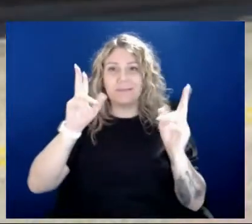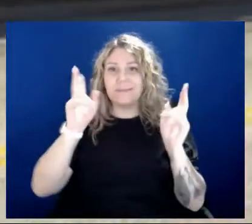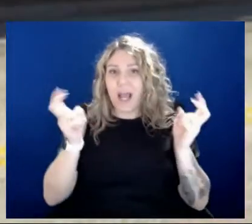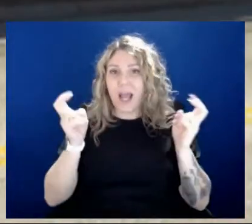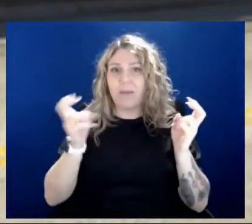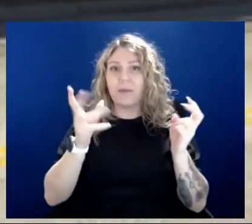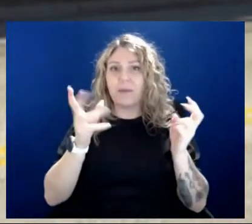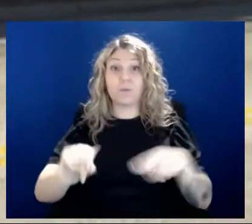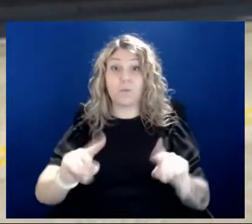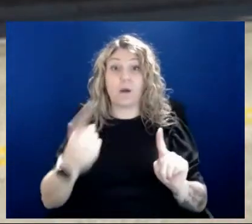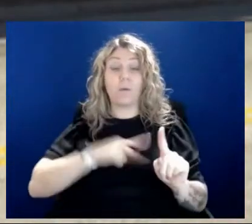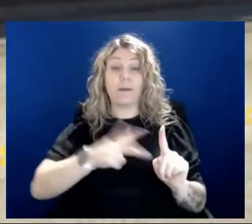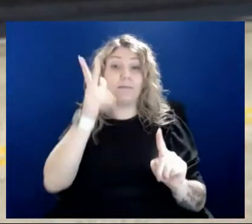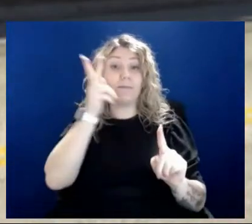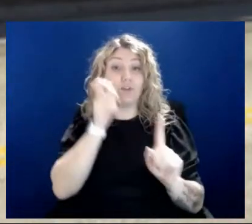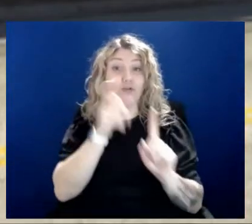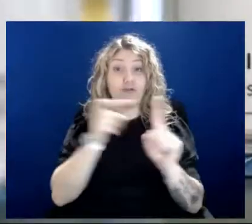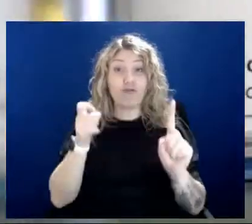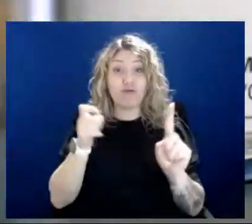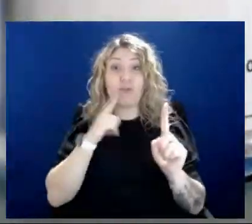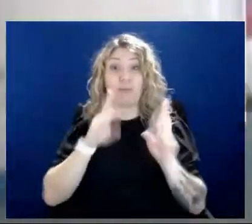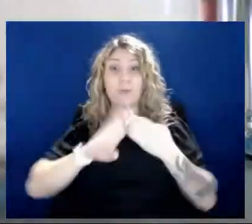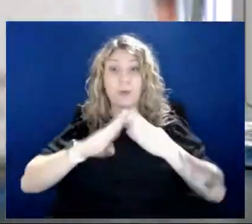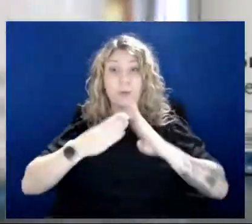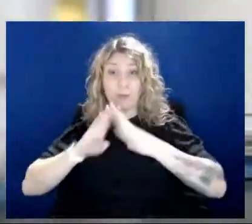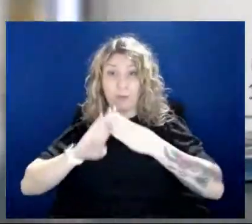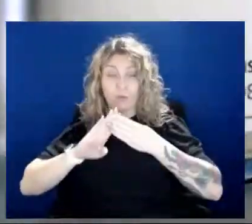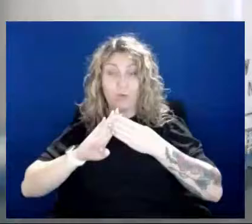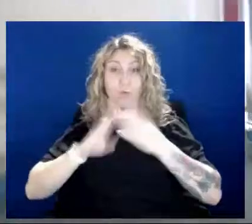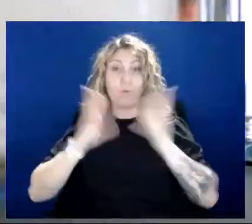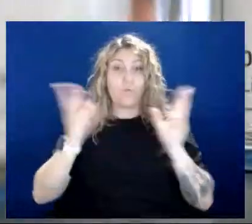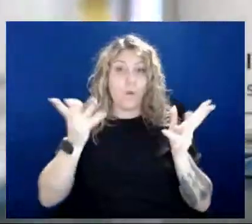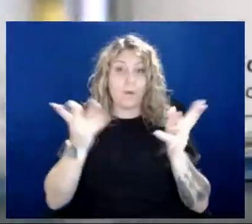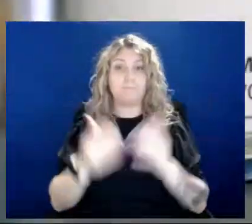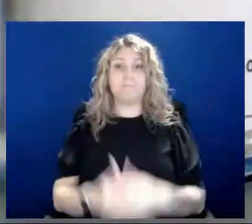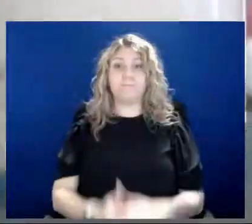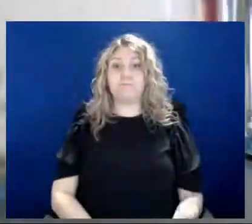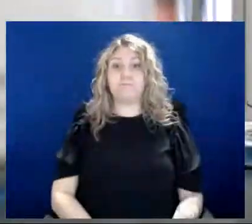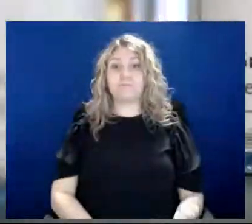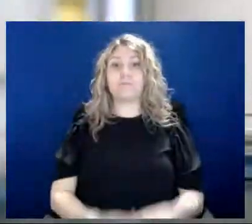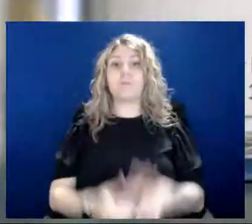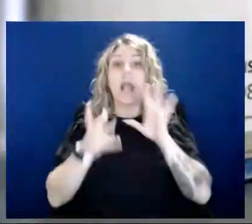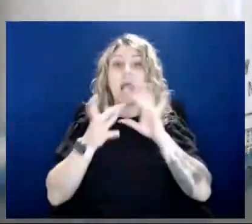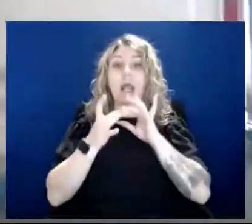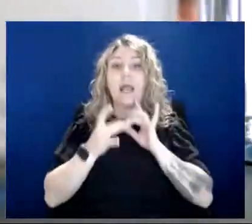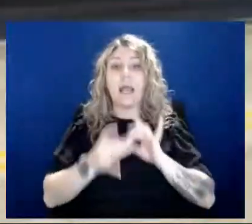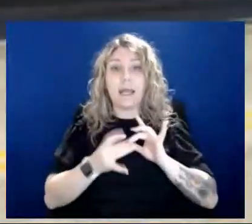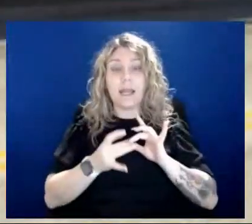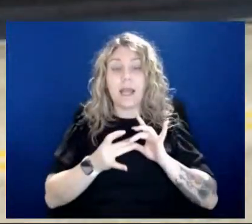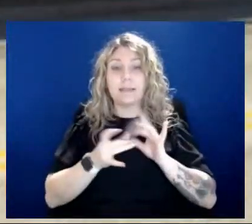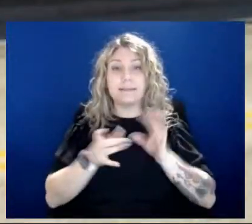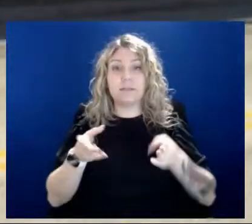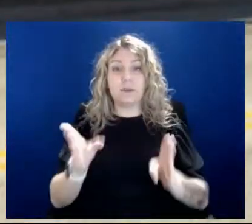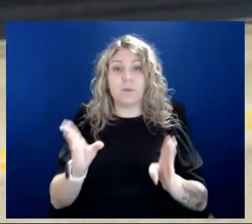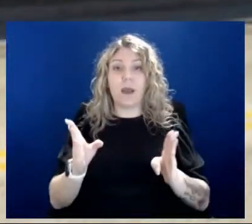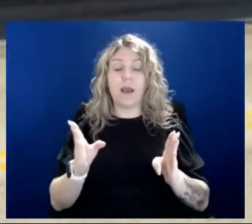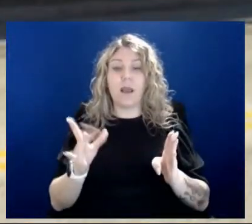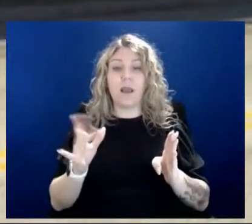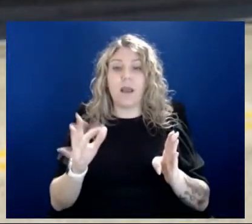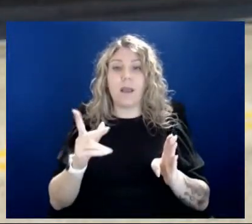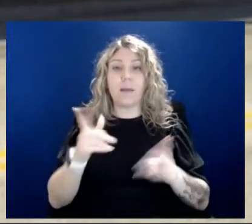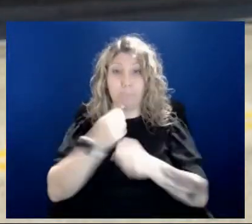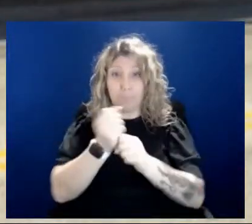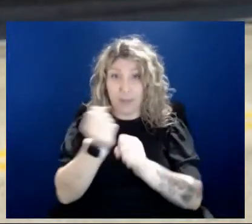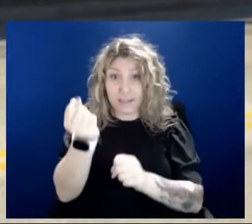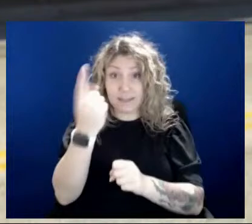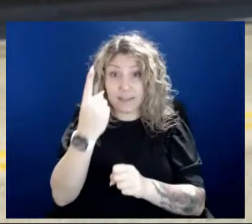we've been hearing from the community is that connecting them in a way that makes sense to